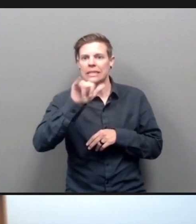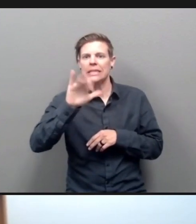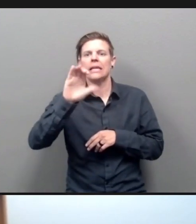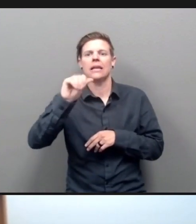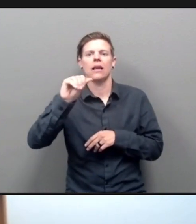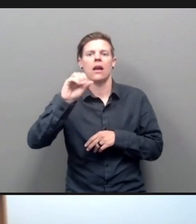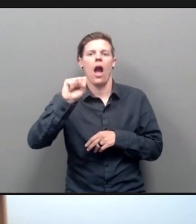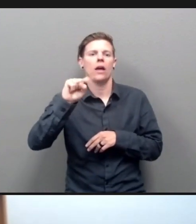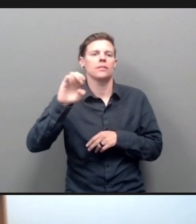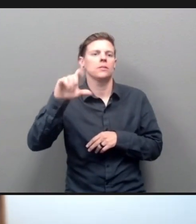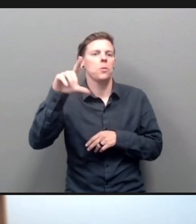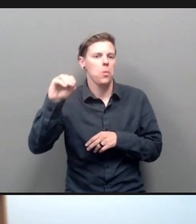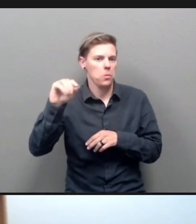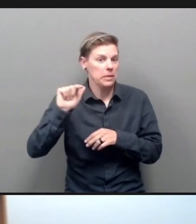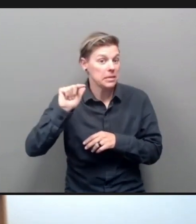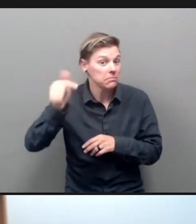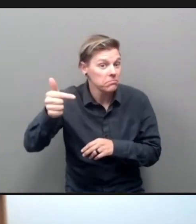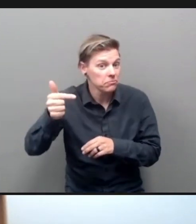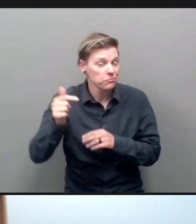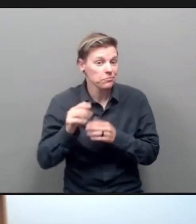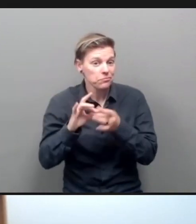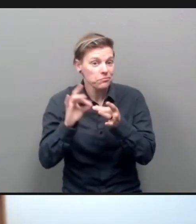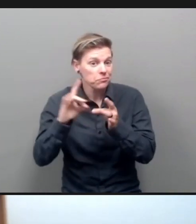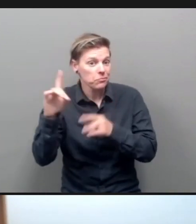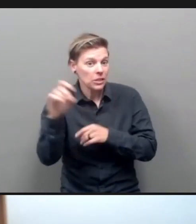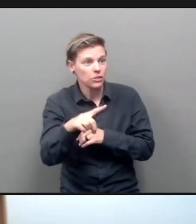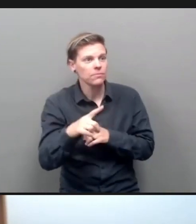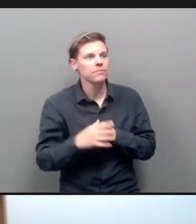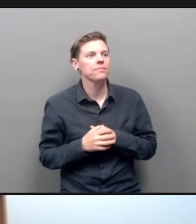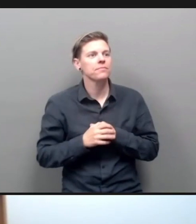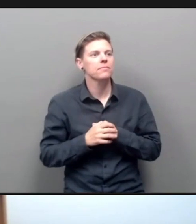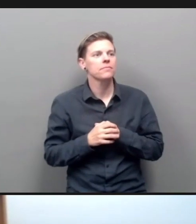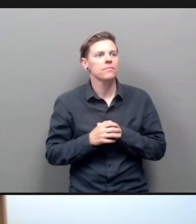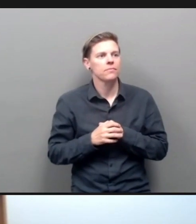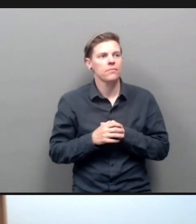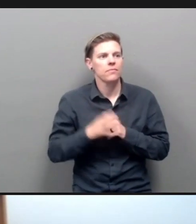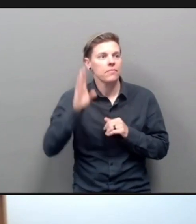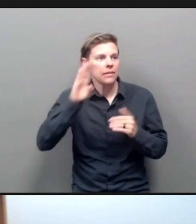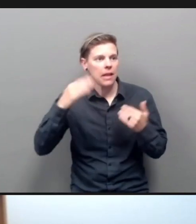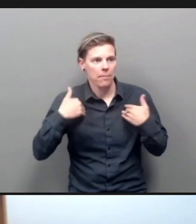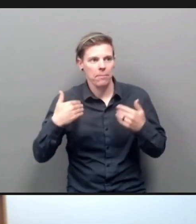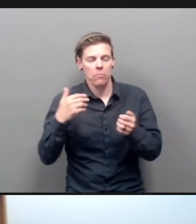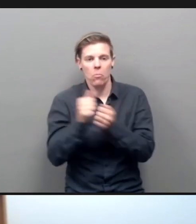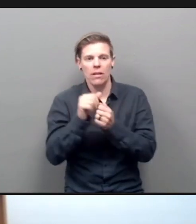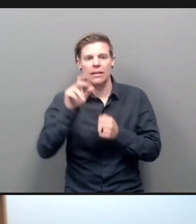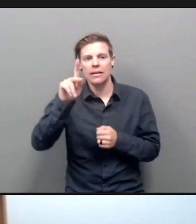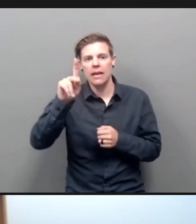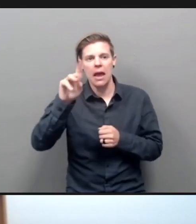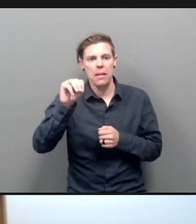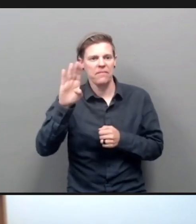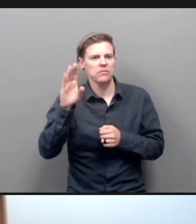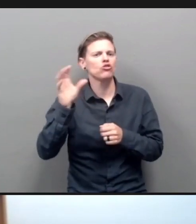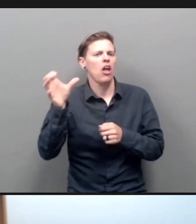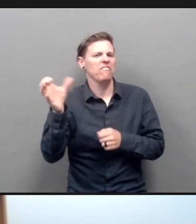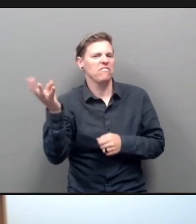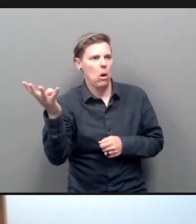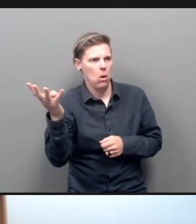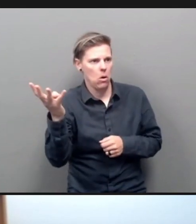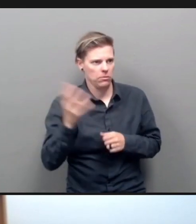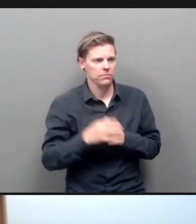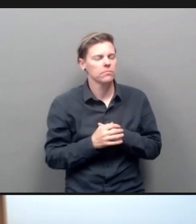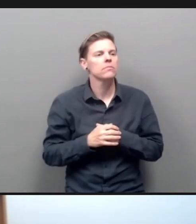Hi, Brittany Costello with KOB4. Just wanted to ask about the vaccines